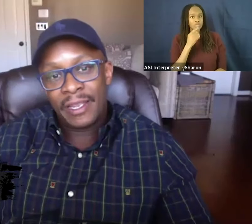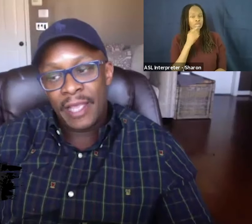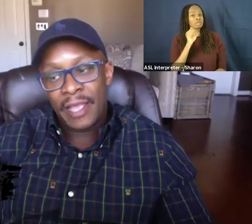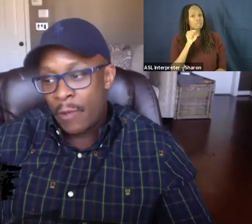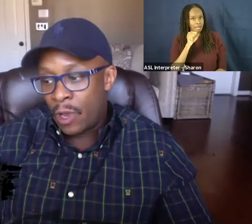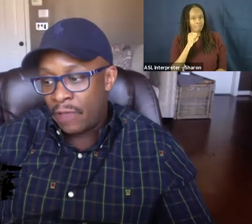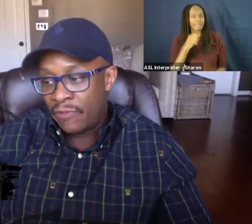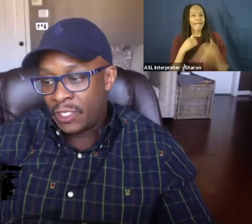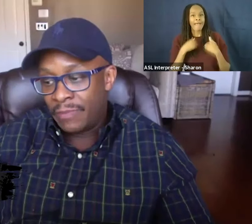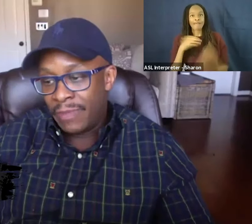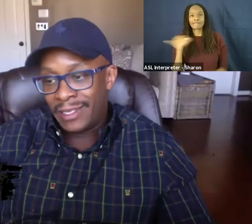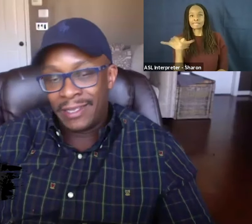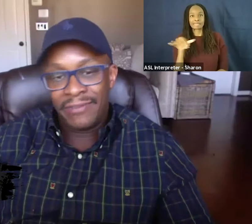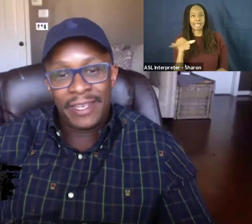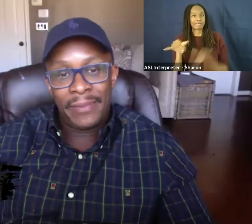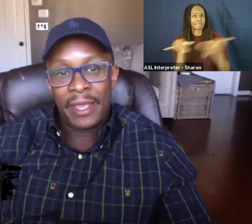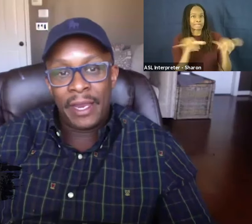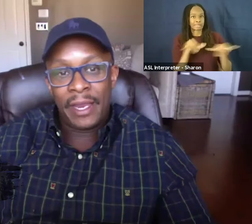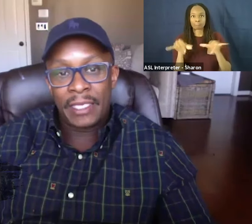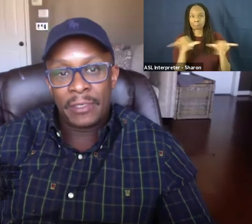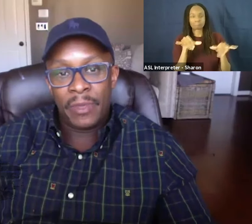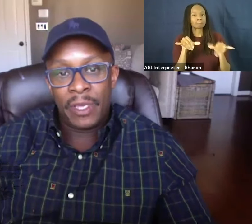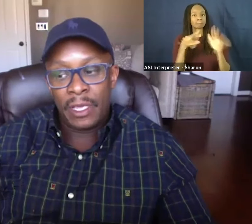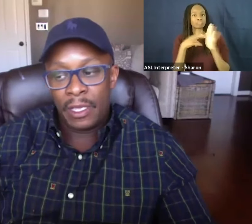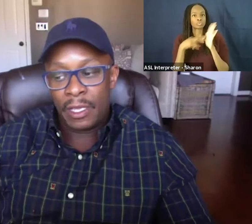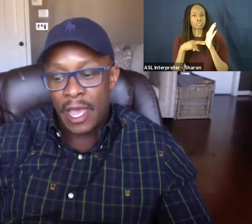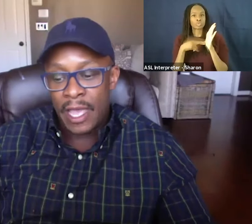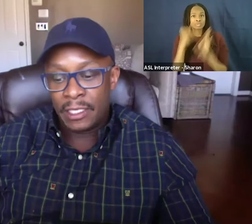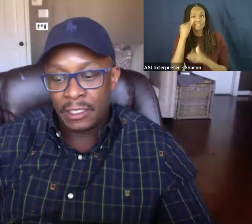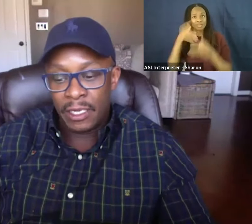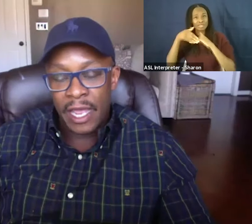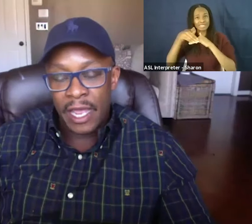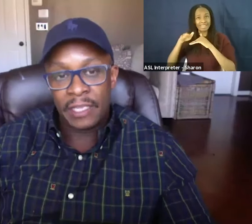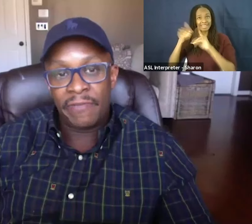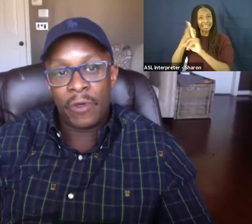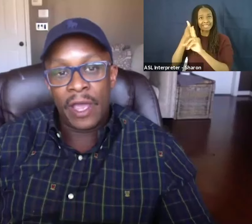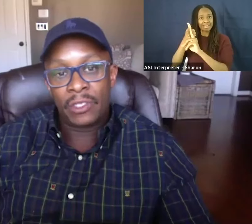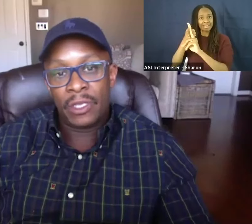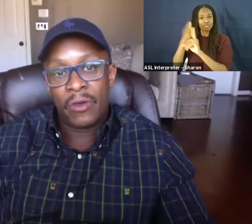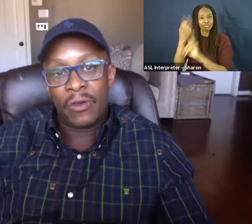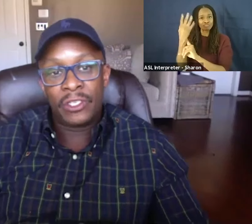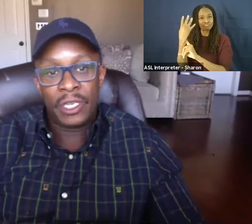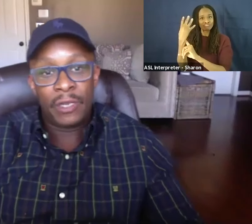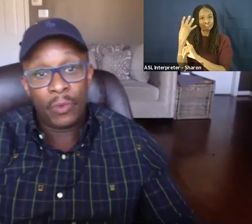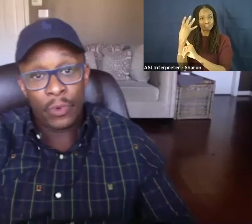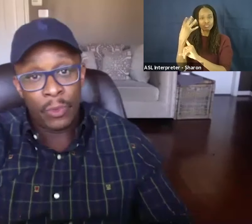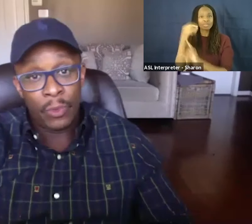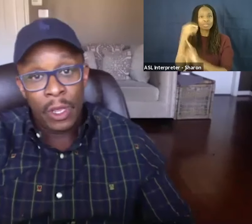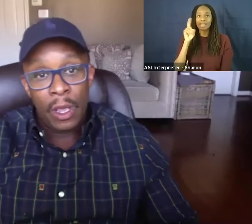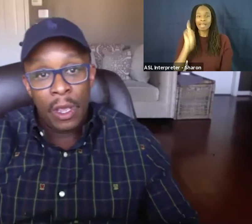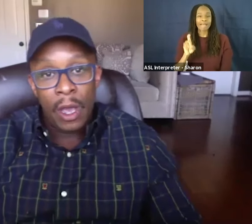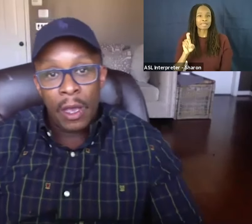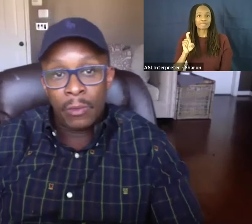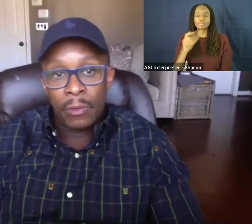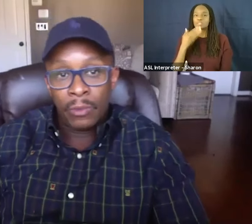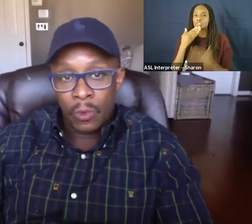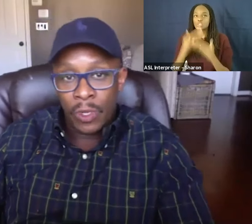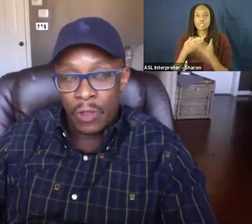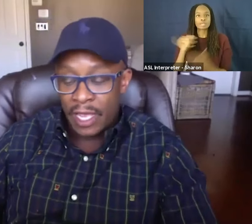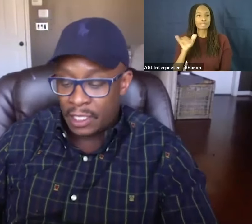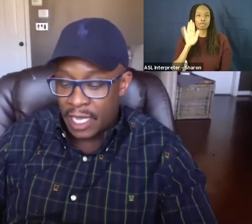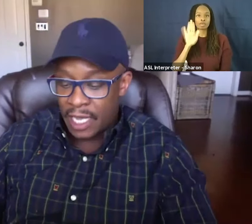because at the end of the day, if you're submitting a self-tape, and it has to be as good as if you're actually auditioning in the